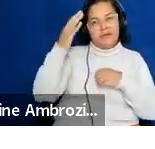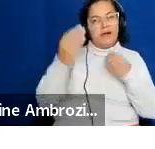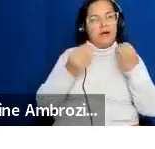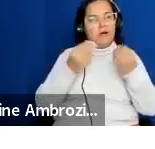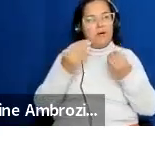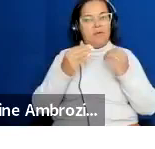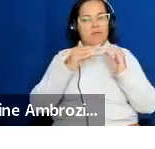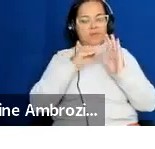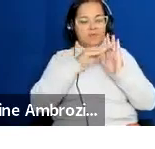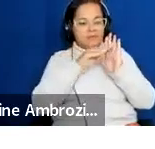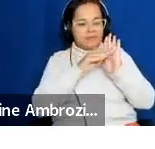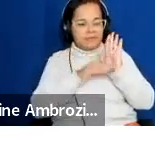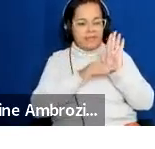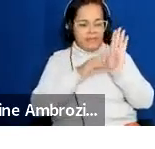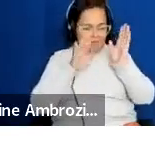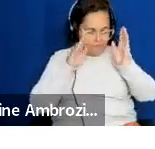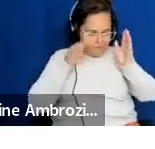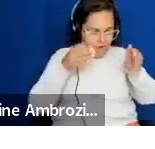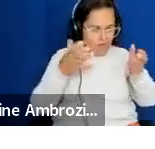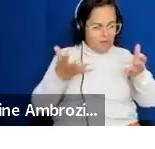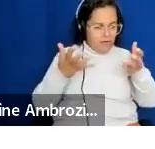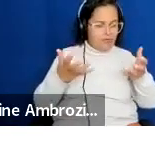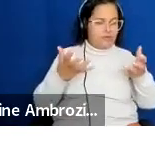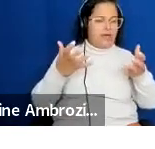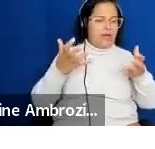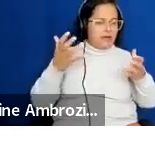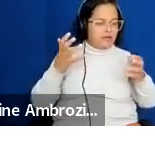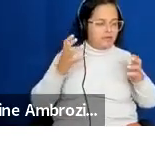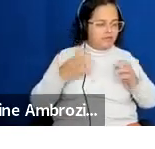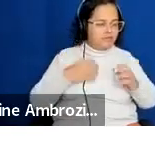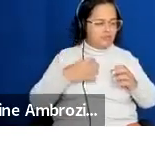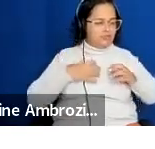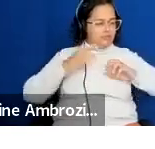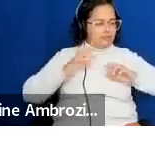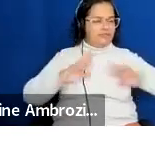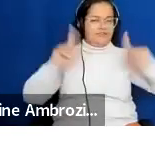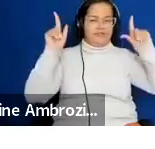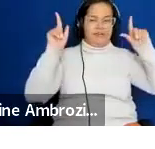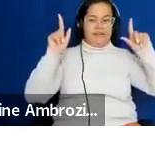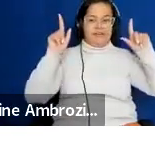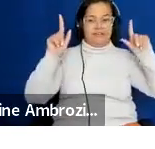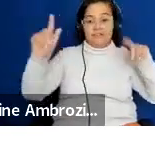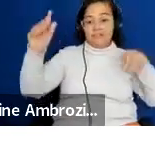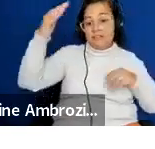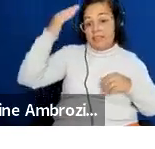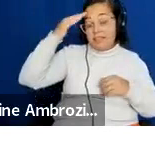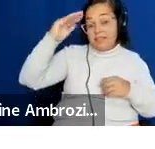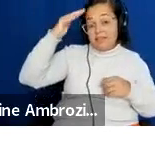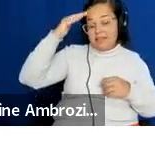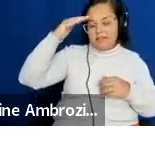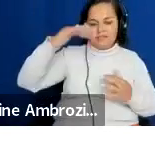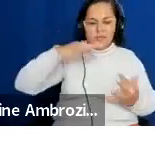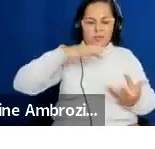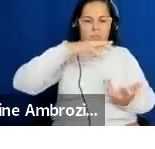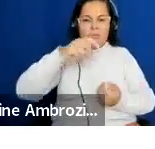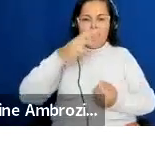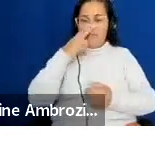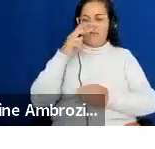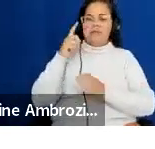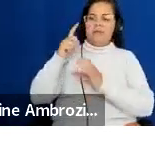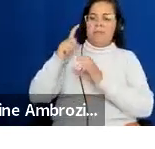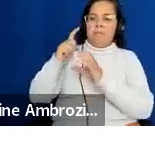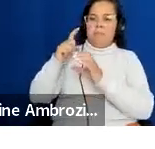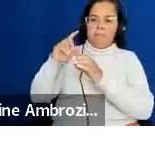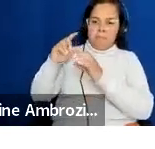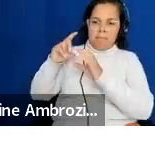sense of the world that we are trapped in and the world that we can create together.